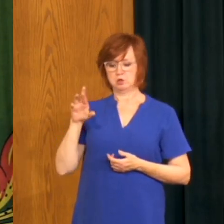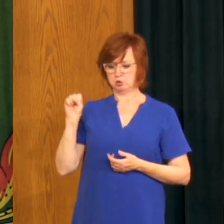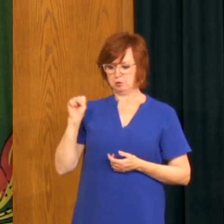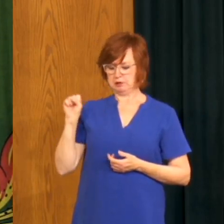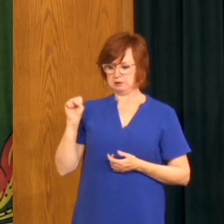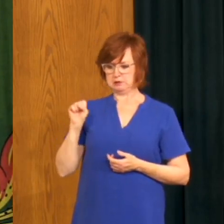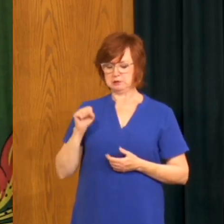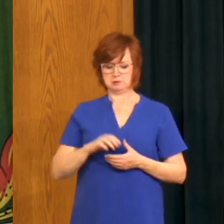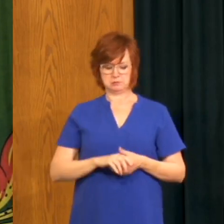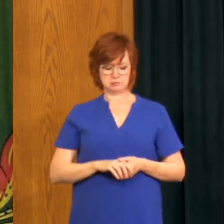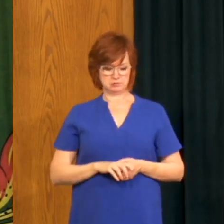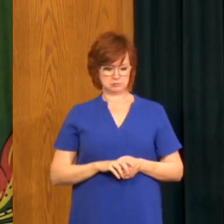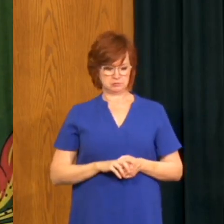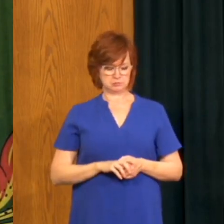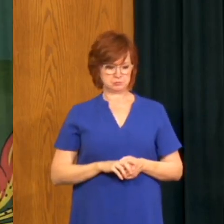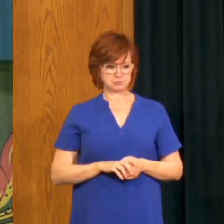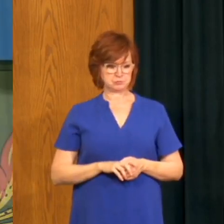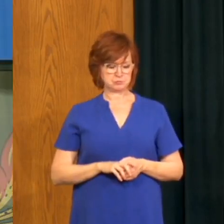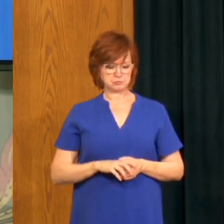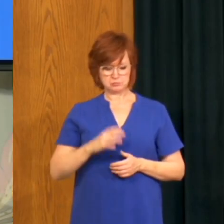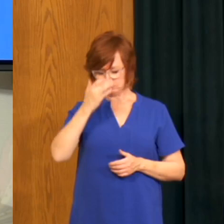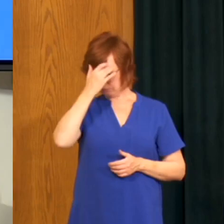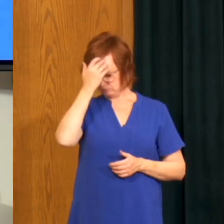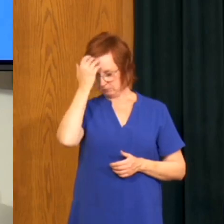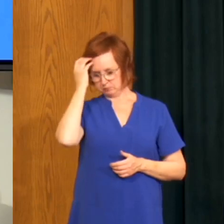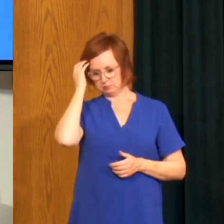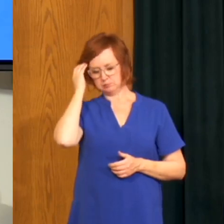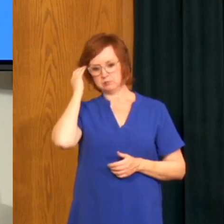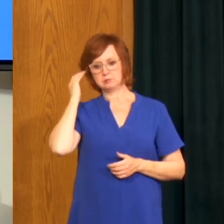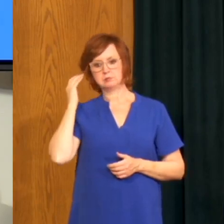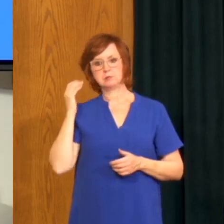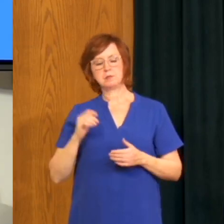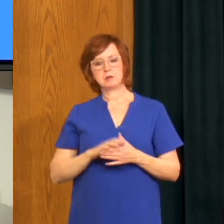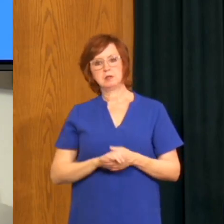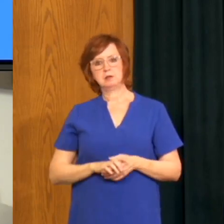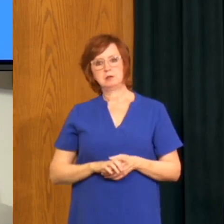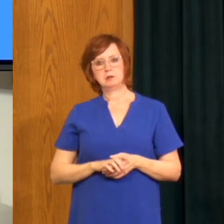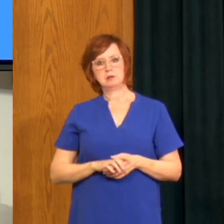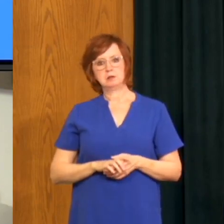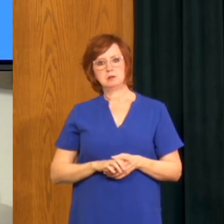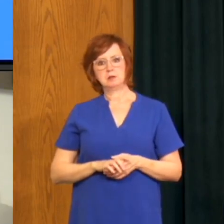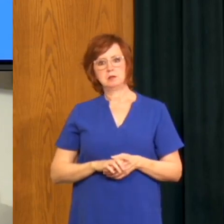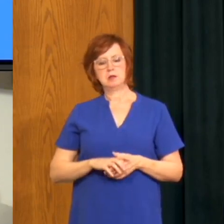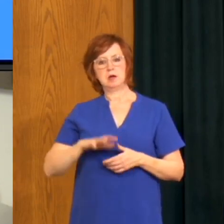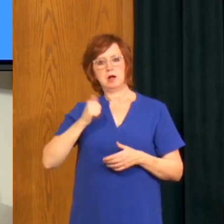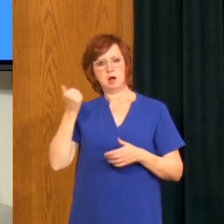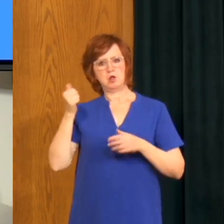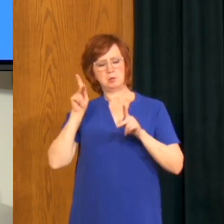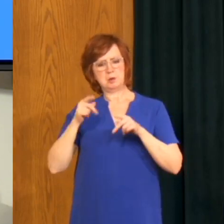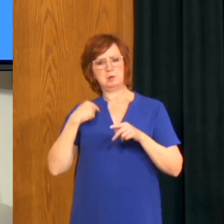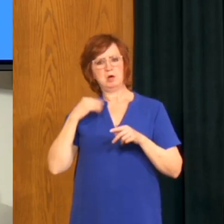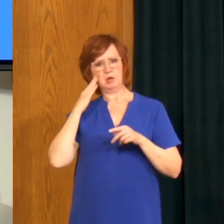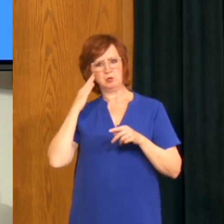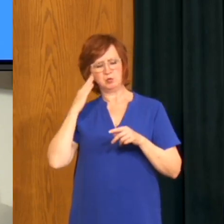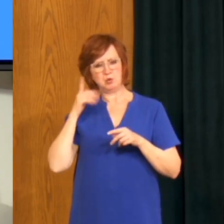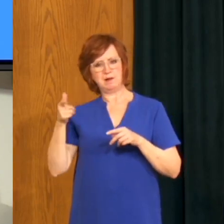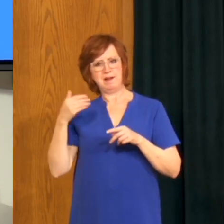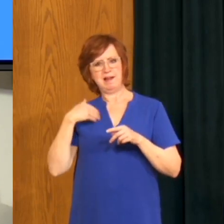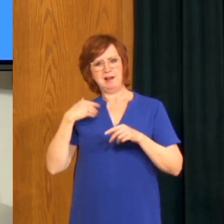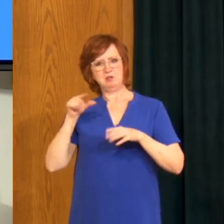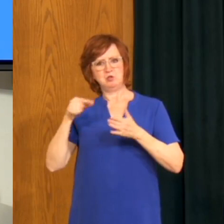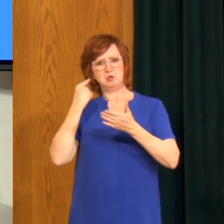from some people I know who were in health sciences who recently had virtual graduations. So even people who